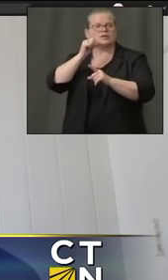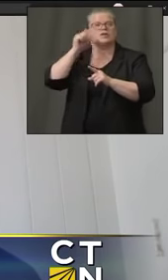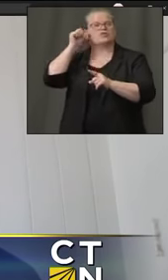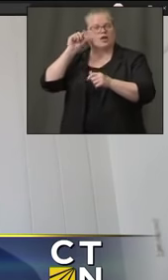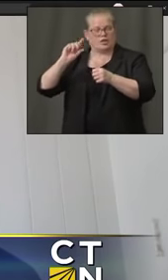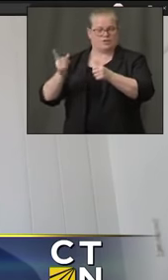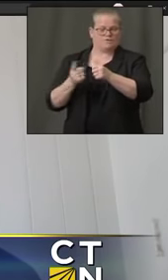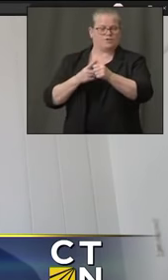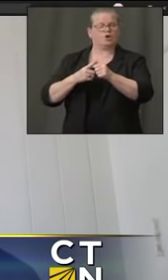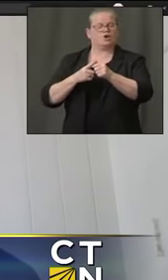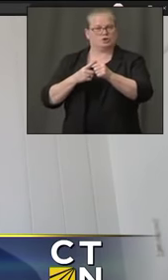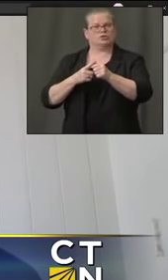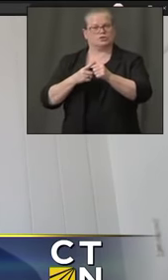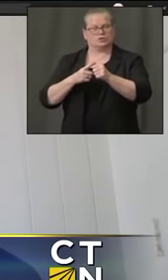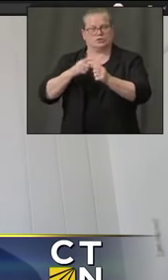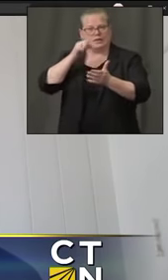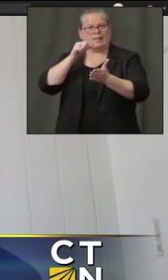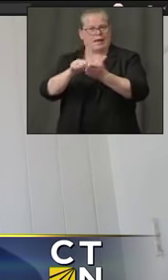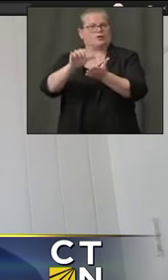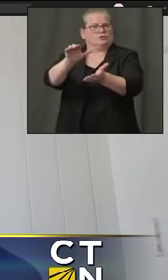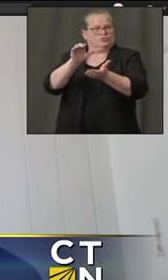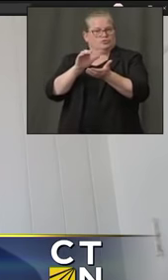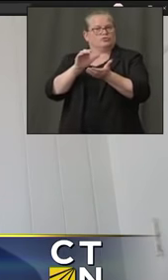of releasing those publicly today.